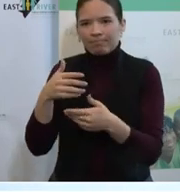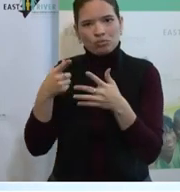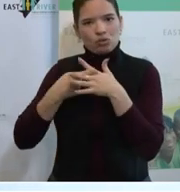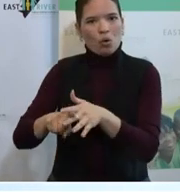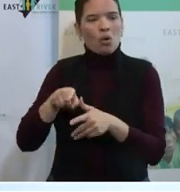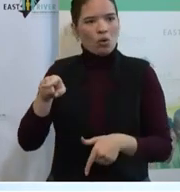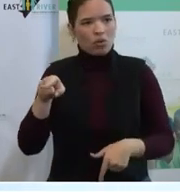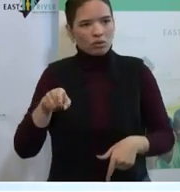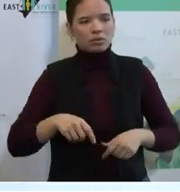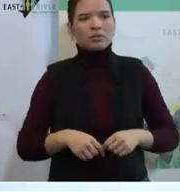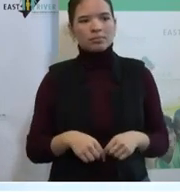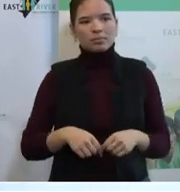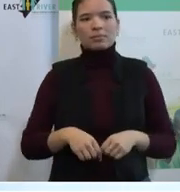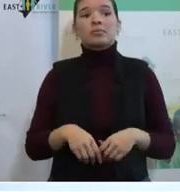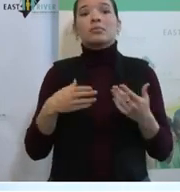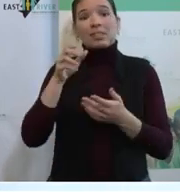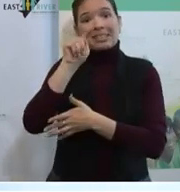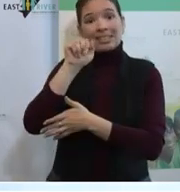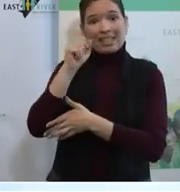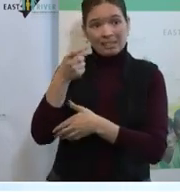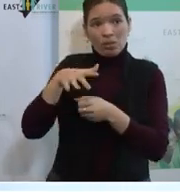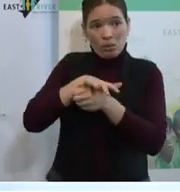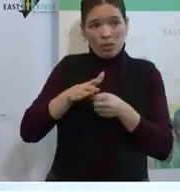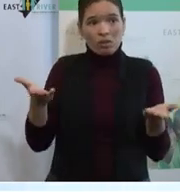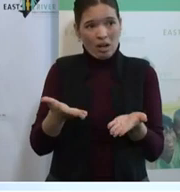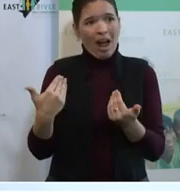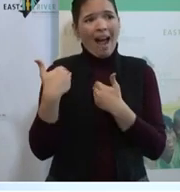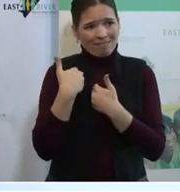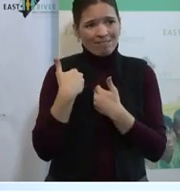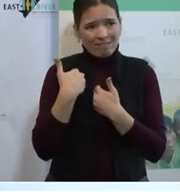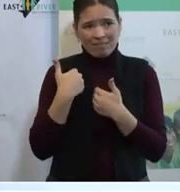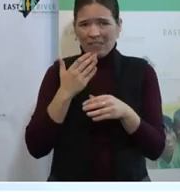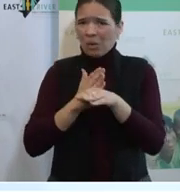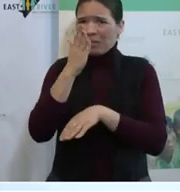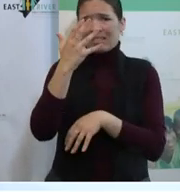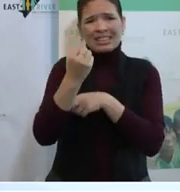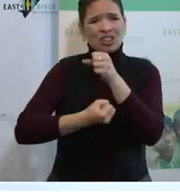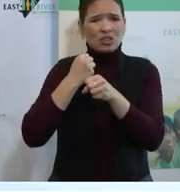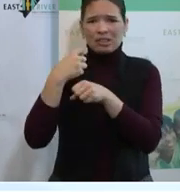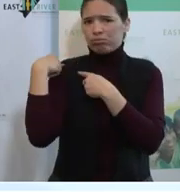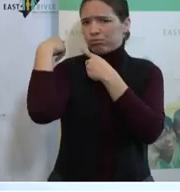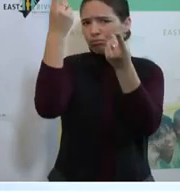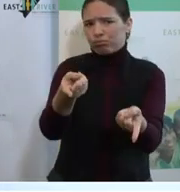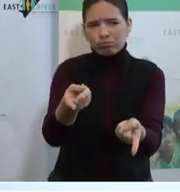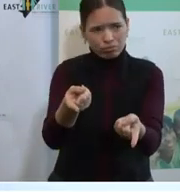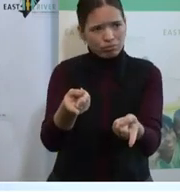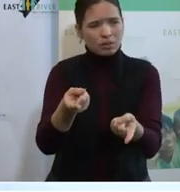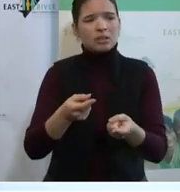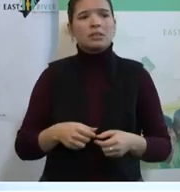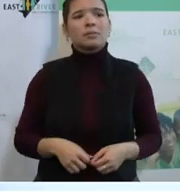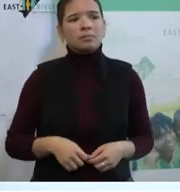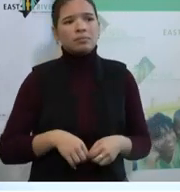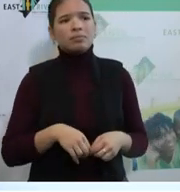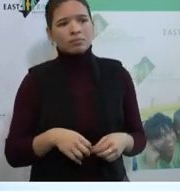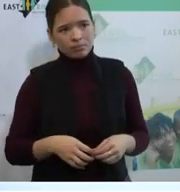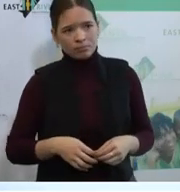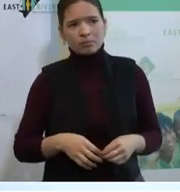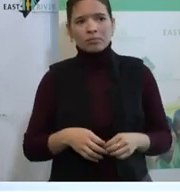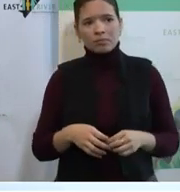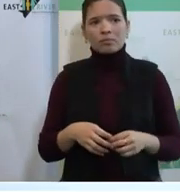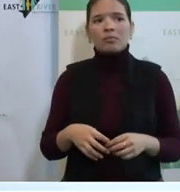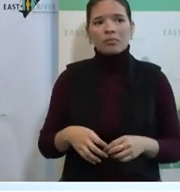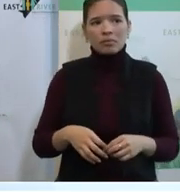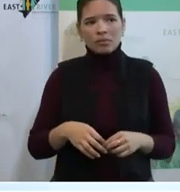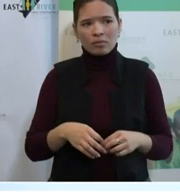it's going to continue this year across in the parking lot next to the Uber Information Center. We'll still be at